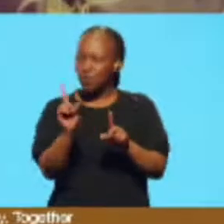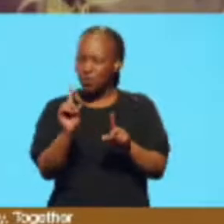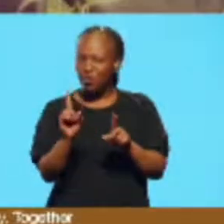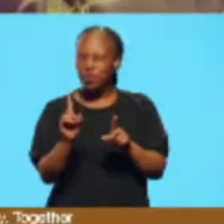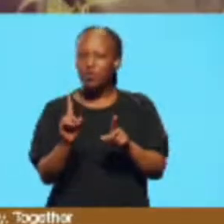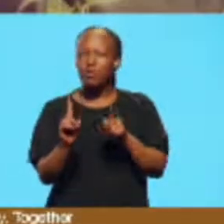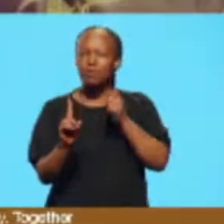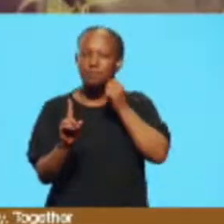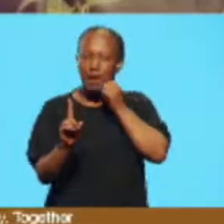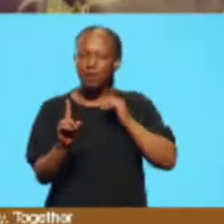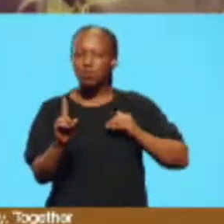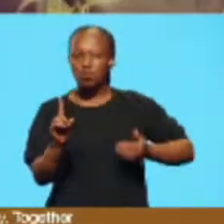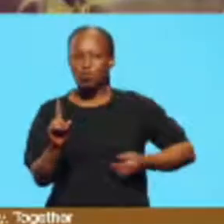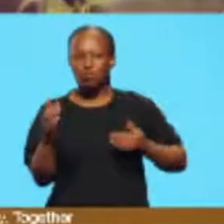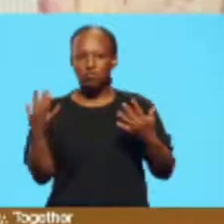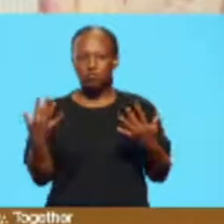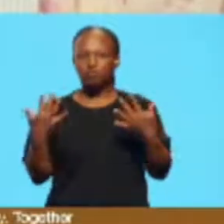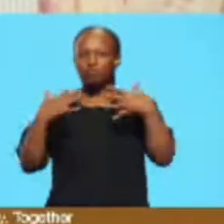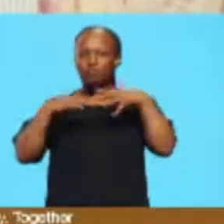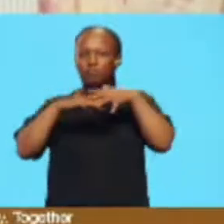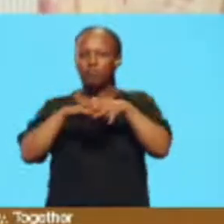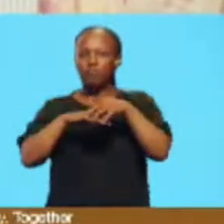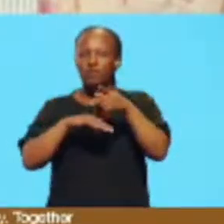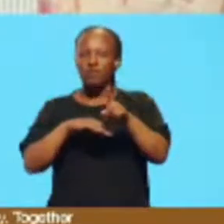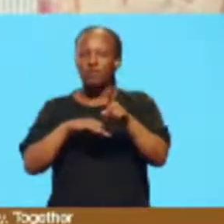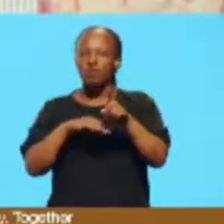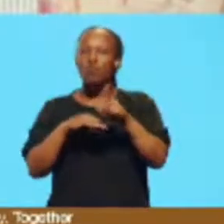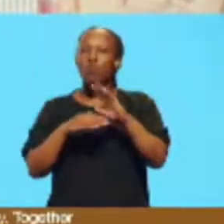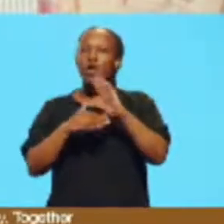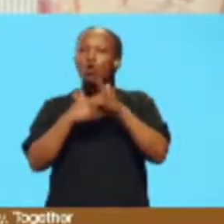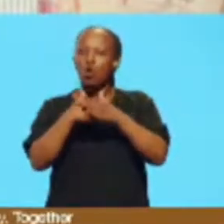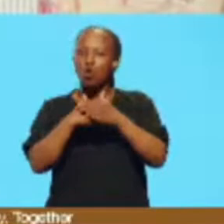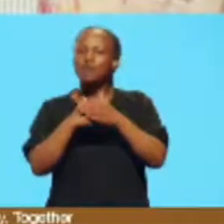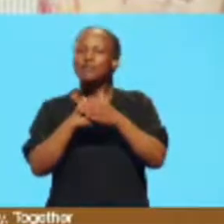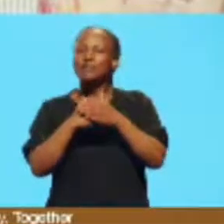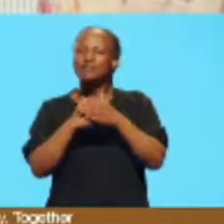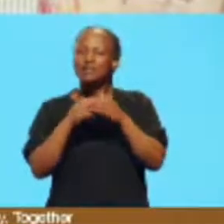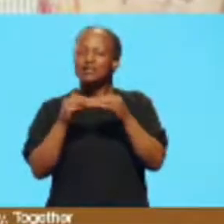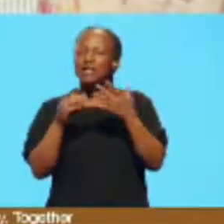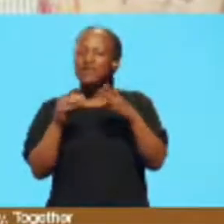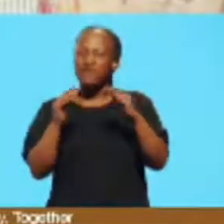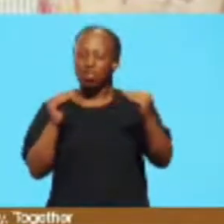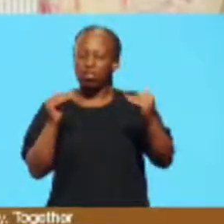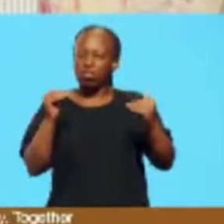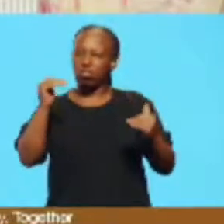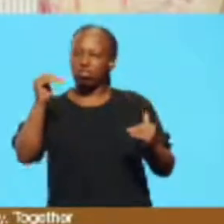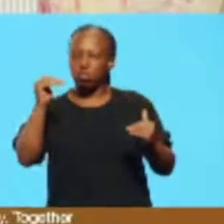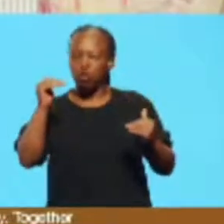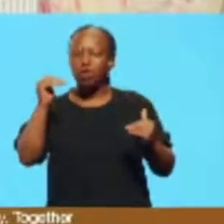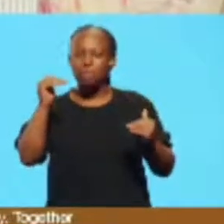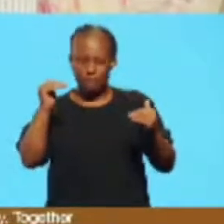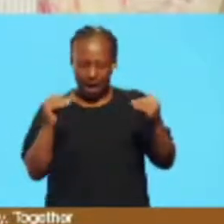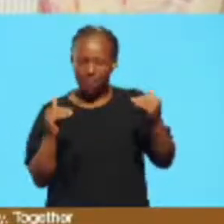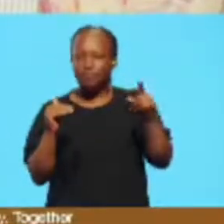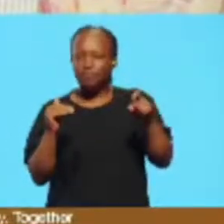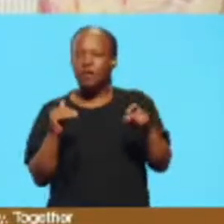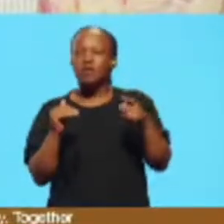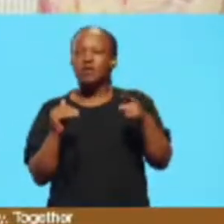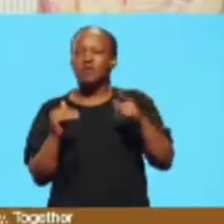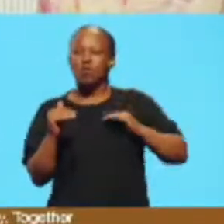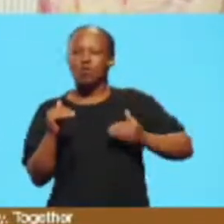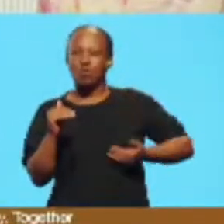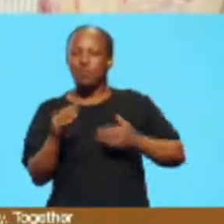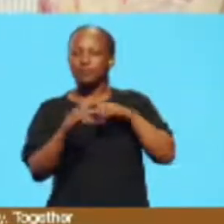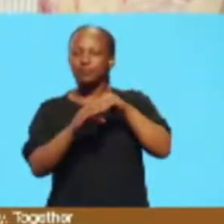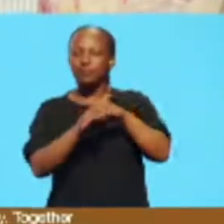gender mainstreaming and gender equality is about closing the gaps. So if a gap is that women are not represented in